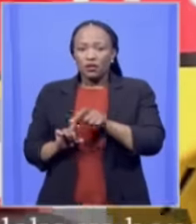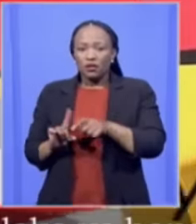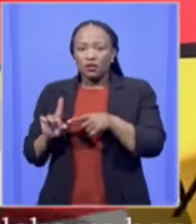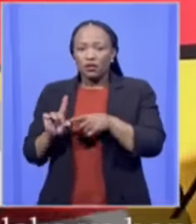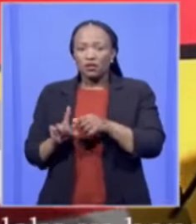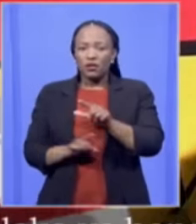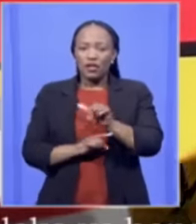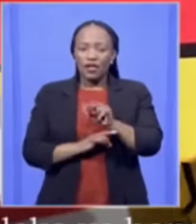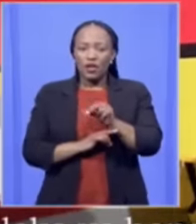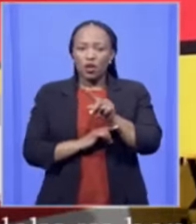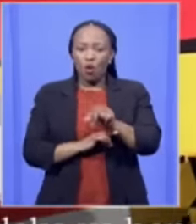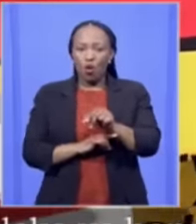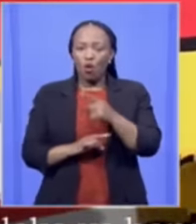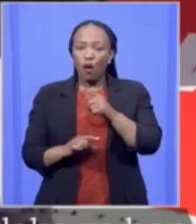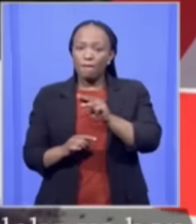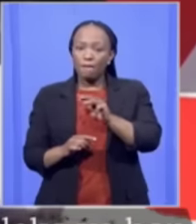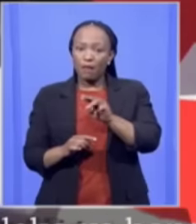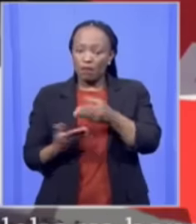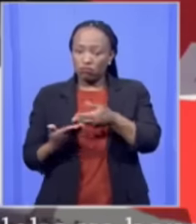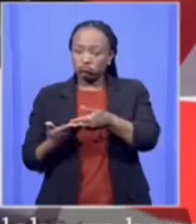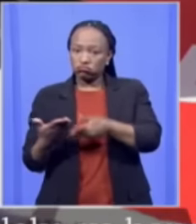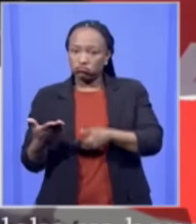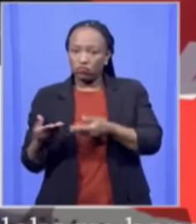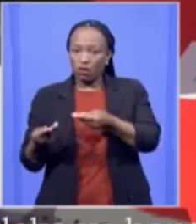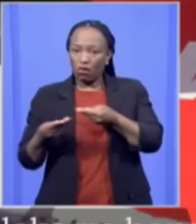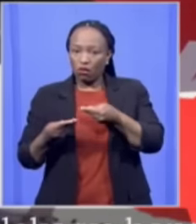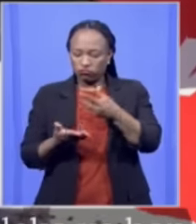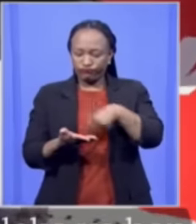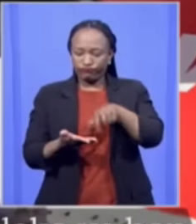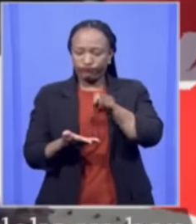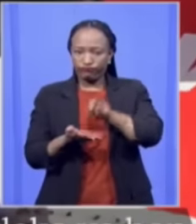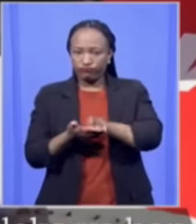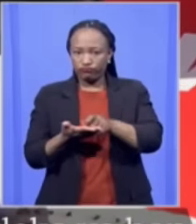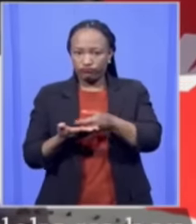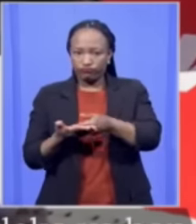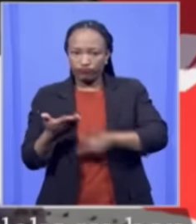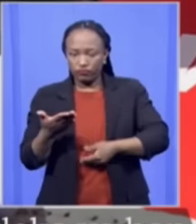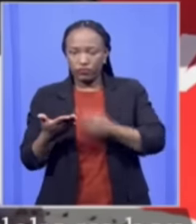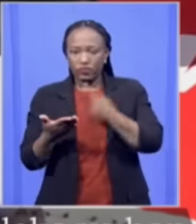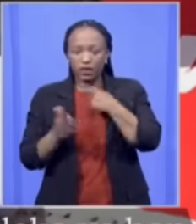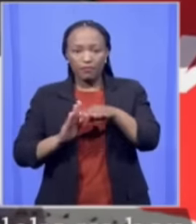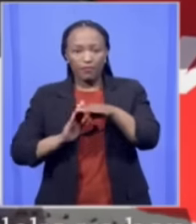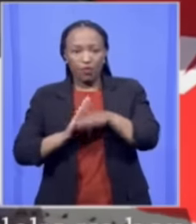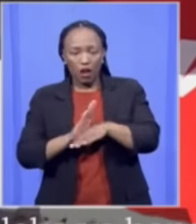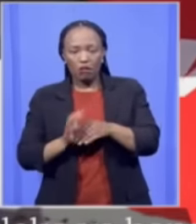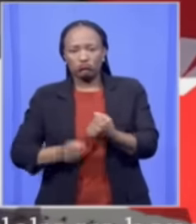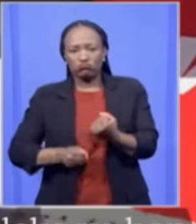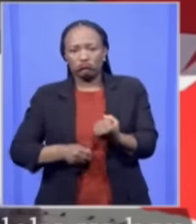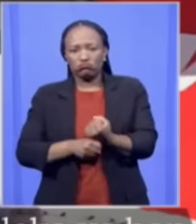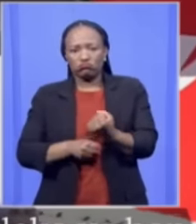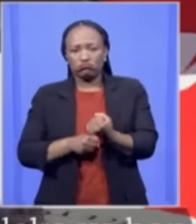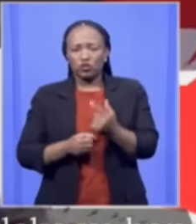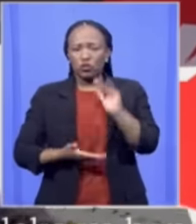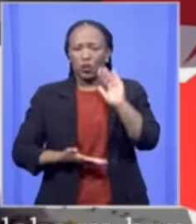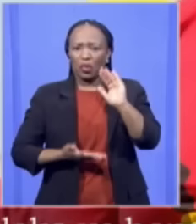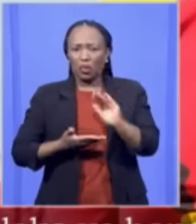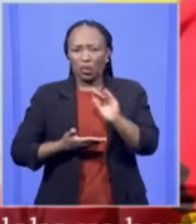Pop Crew mo boemong jwa tona ya mapodisi. O tlhagiste tiro e tsweletseng ya go samagana le leroborobo le mo